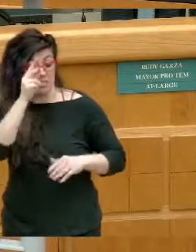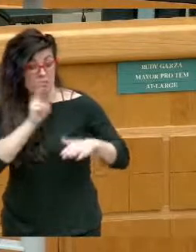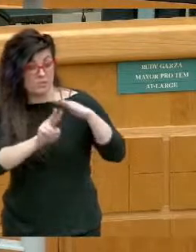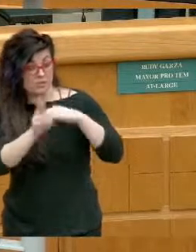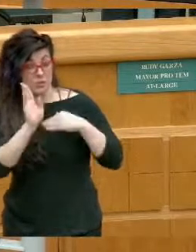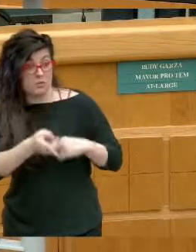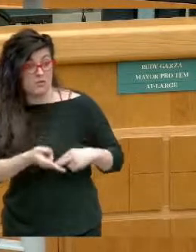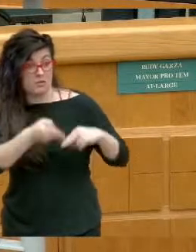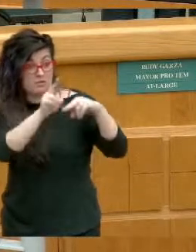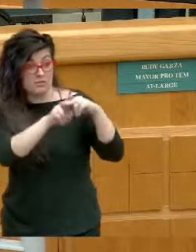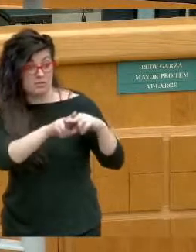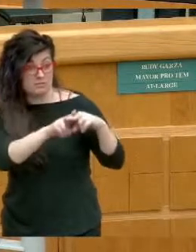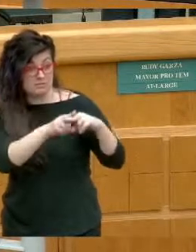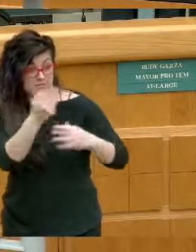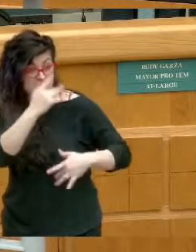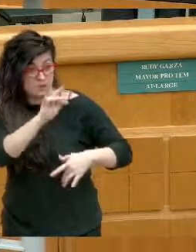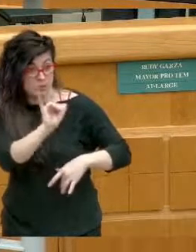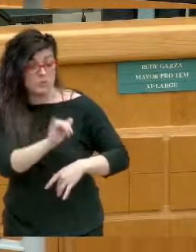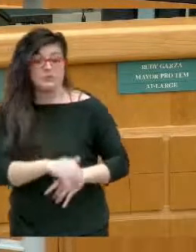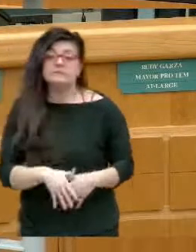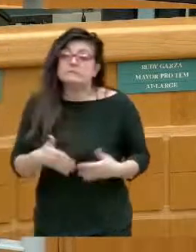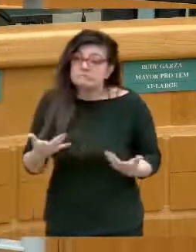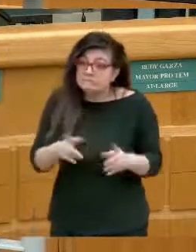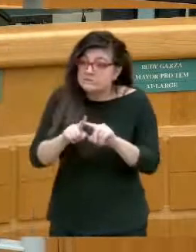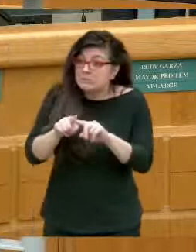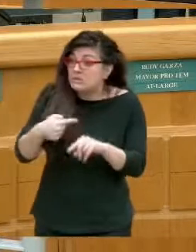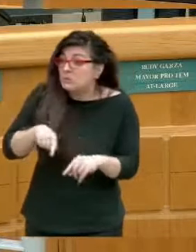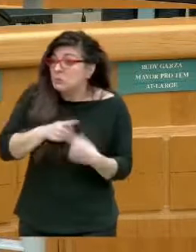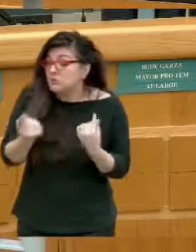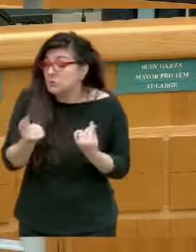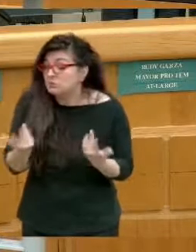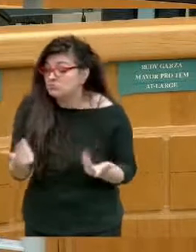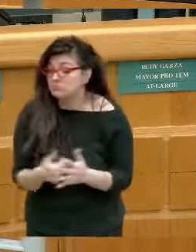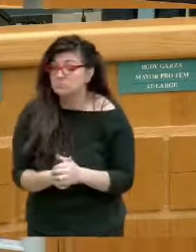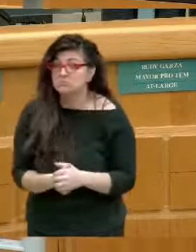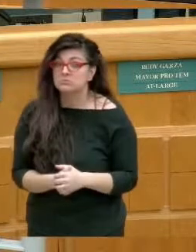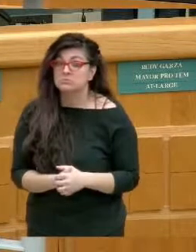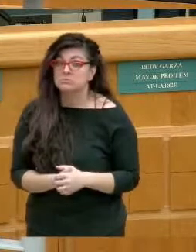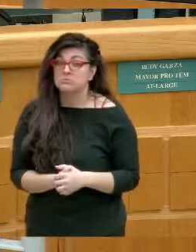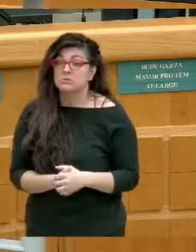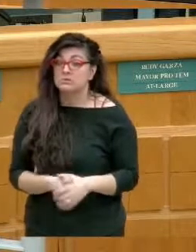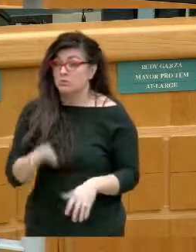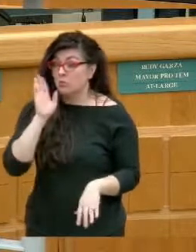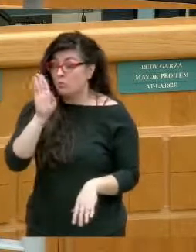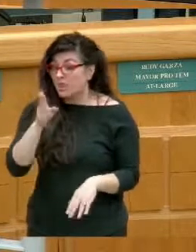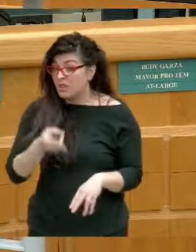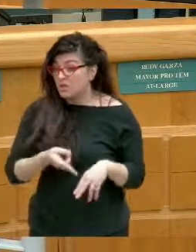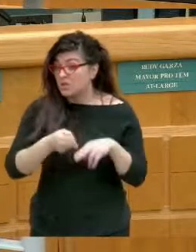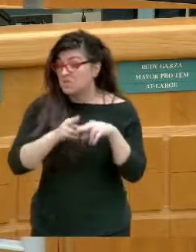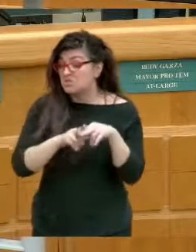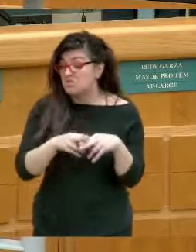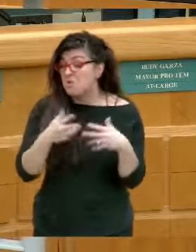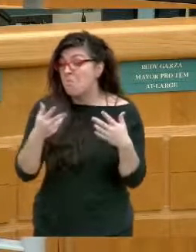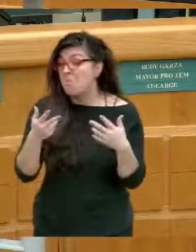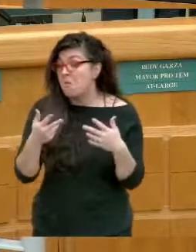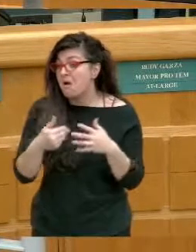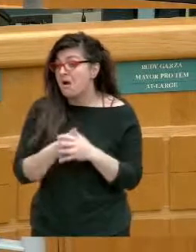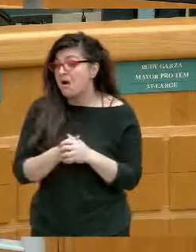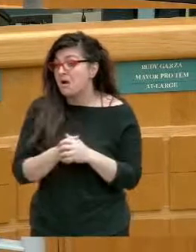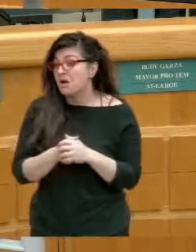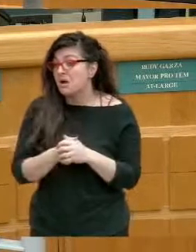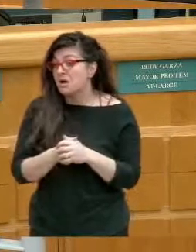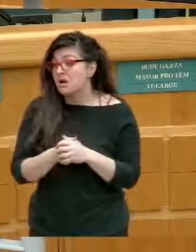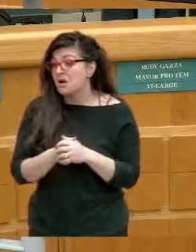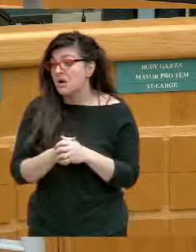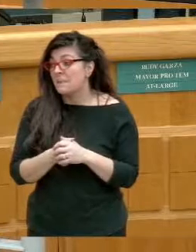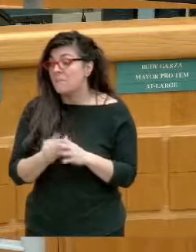do. Ultimately, there's probably going to be some sort of effect of people being concerned right now with these numbers